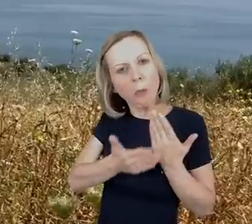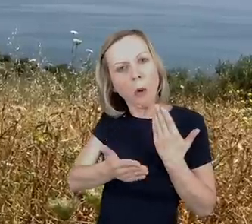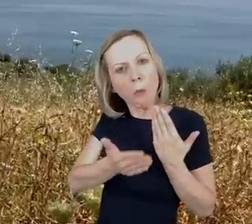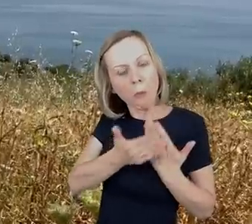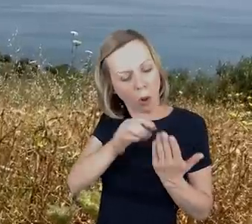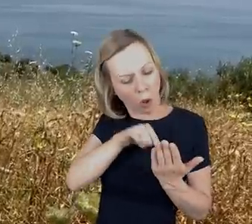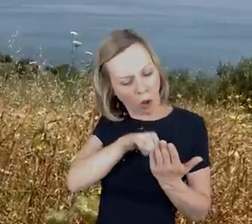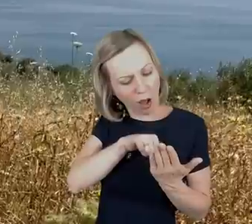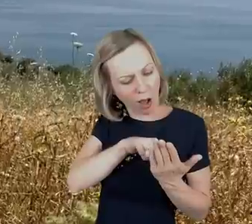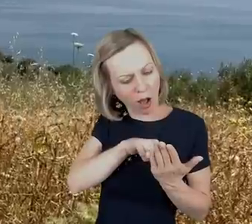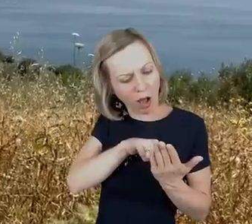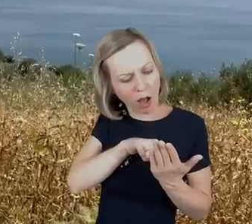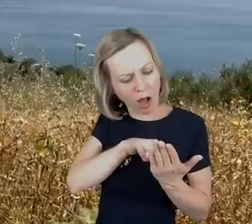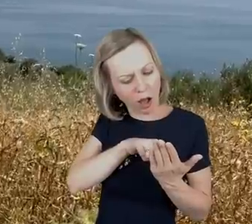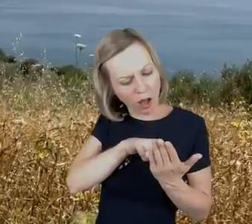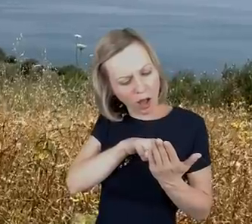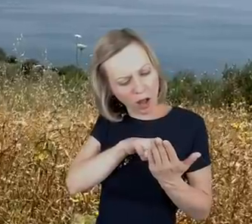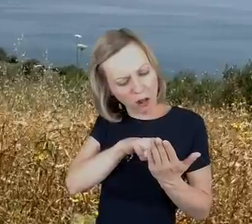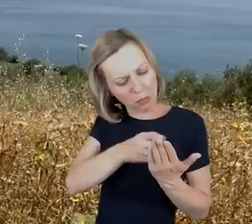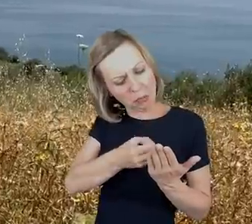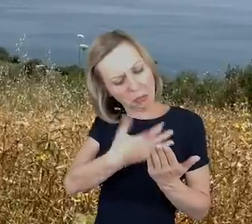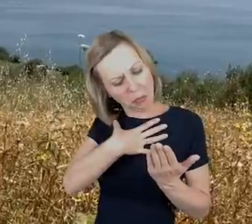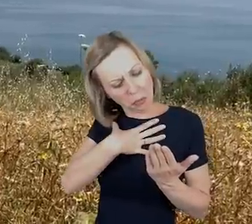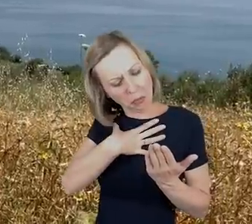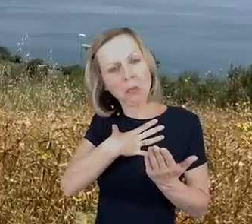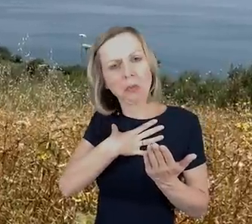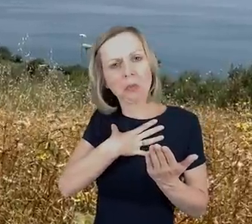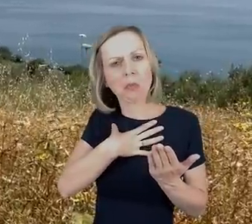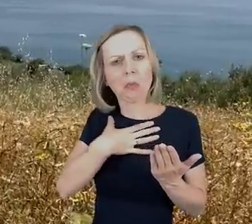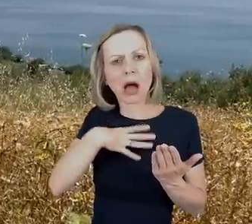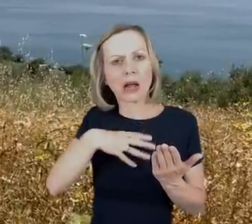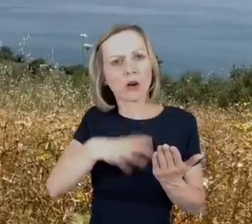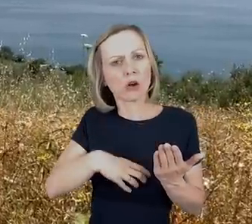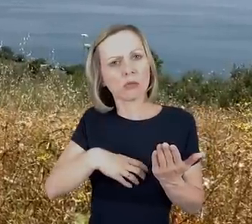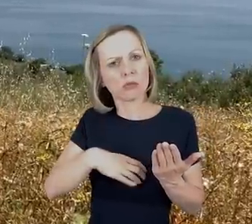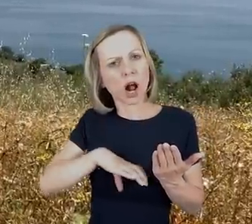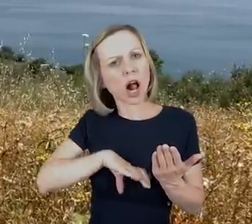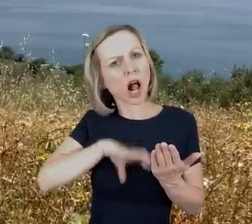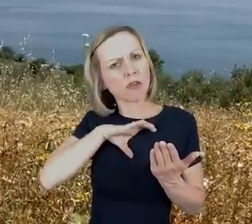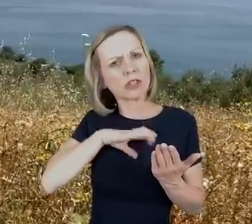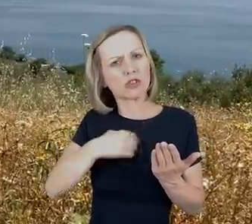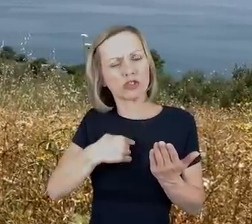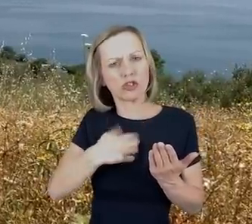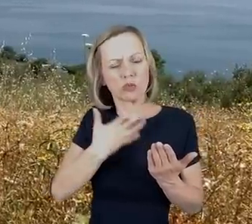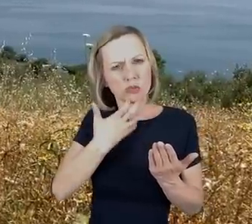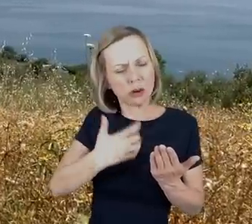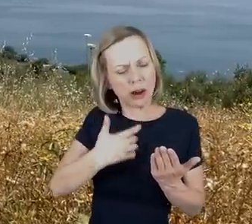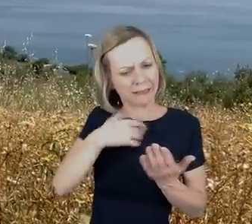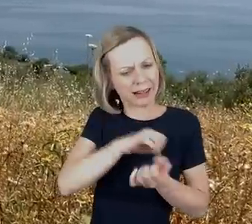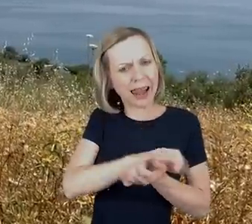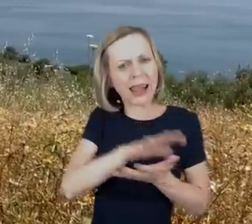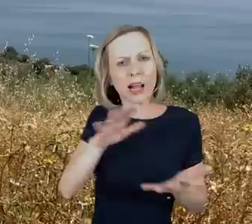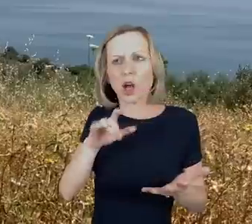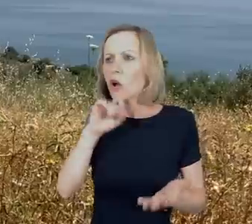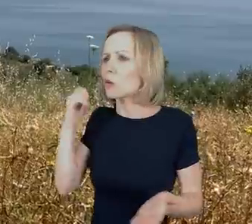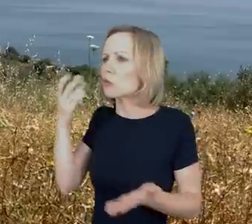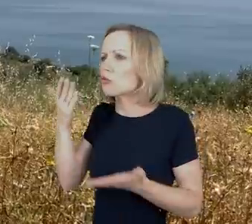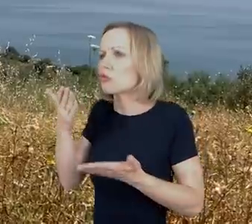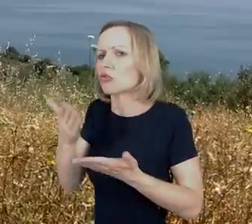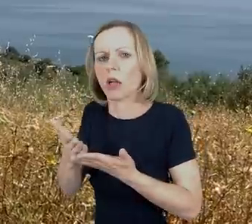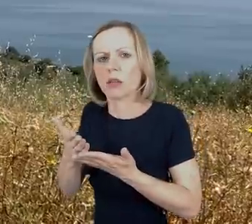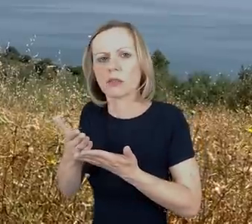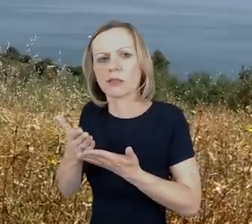unfolding, still revealing, still saying to me that I must have the courage to let go, have the courage